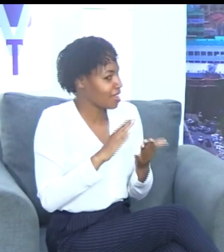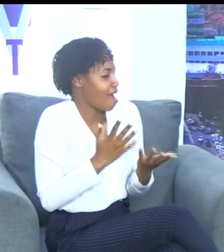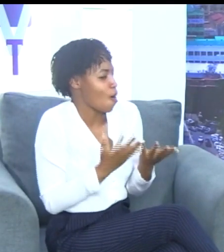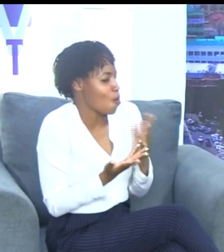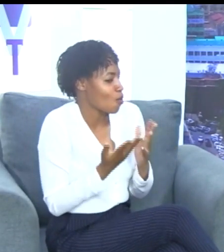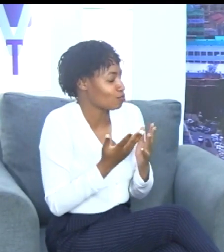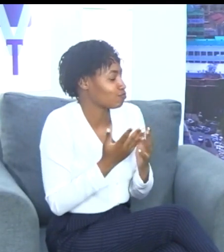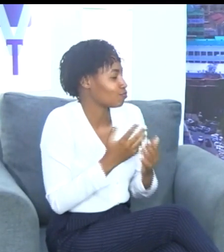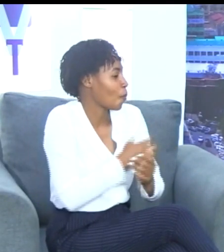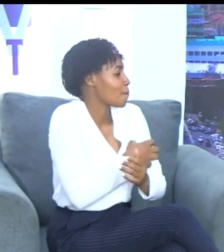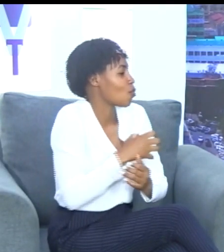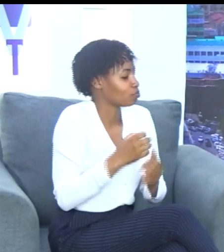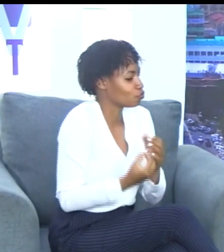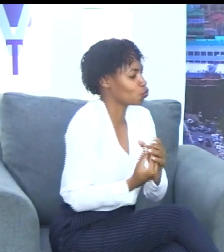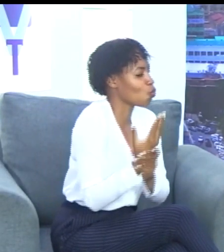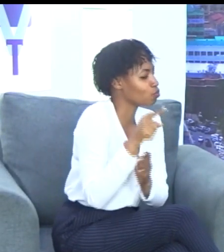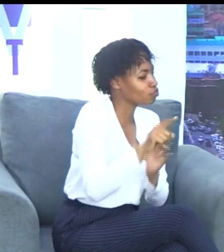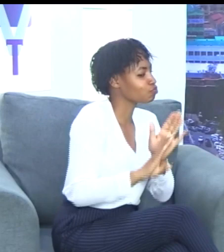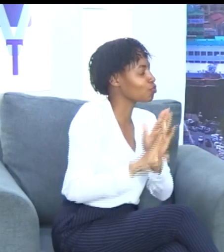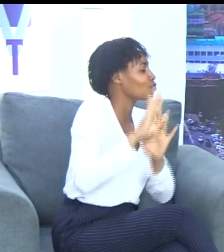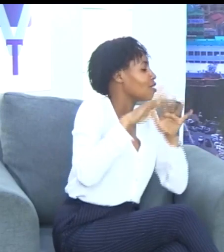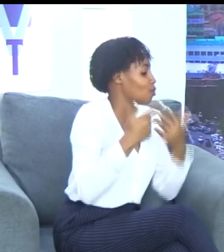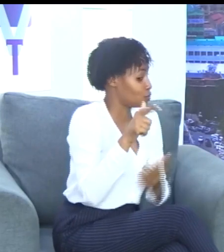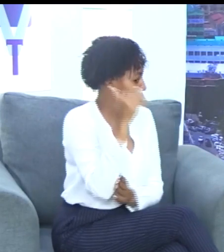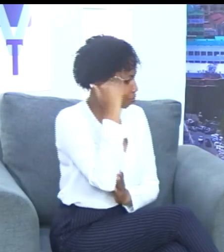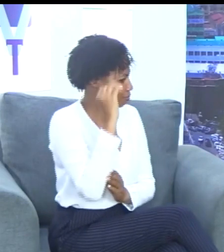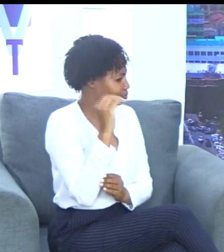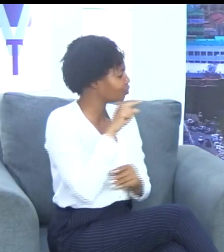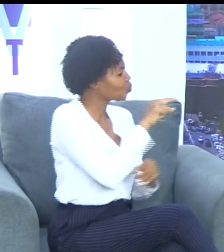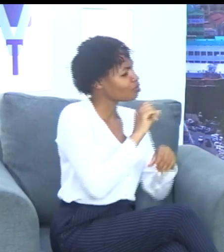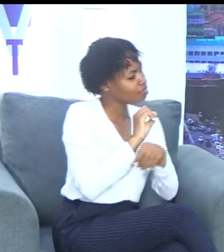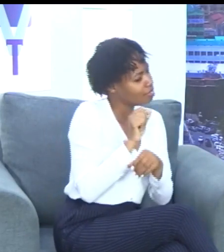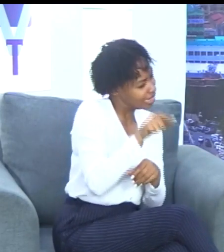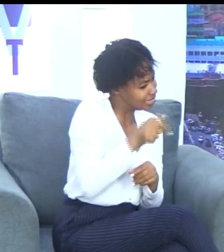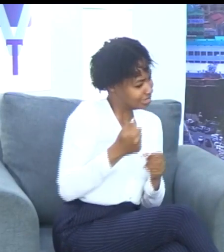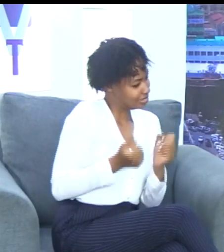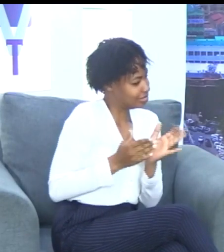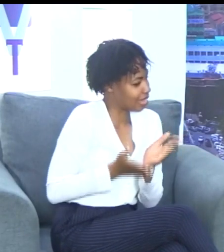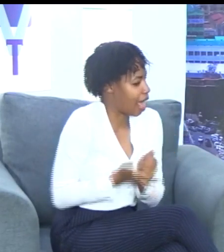those who are deaf. So maybe